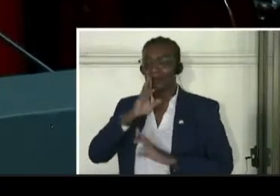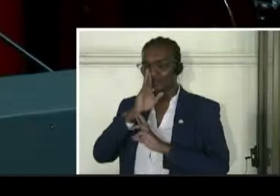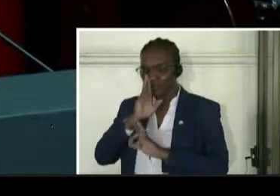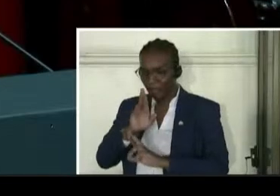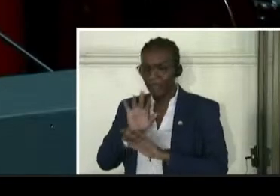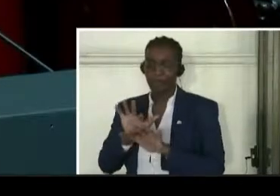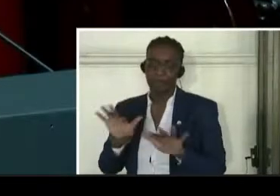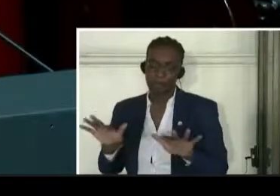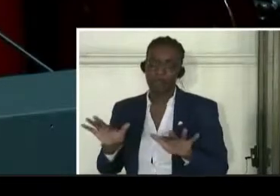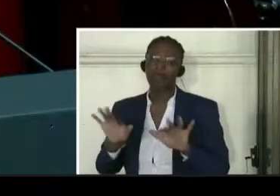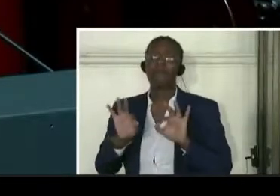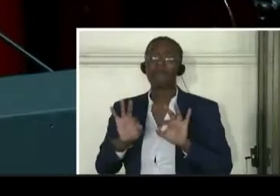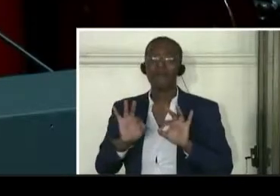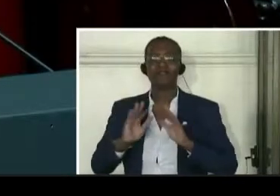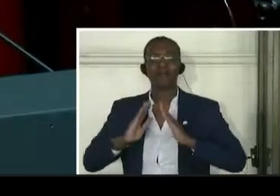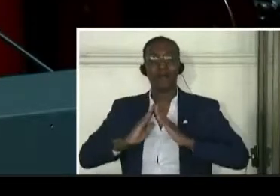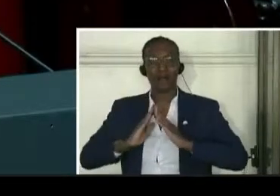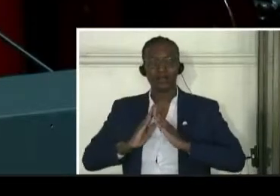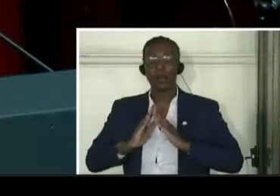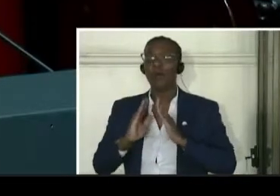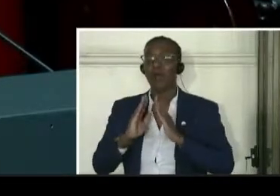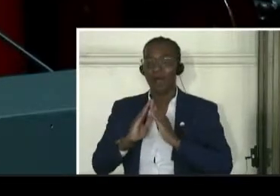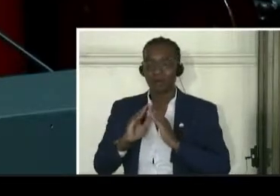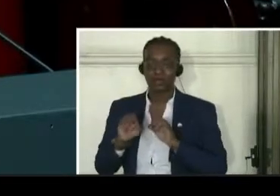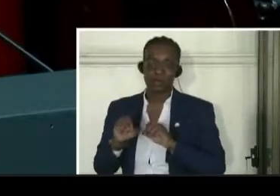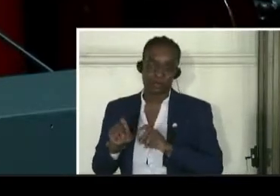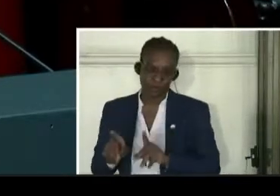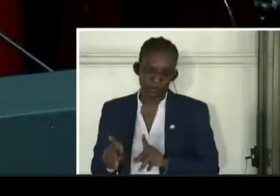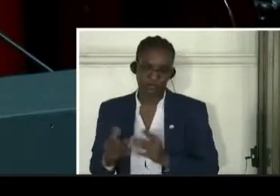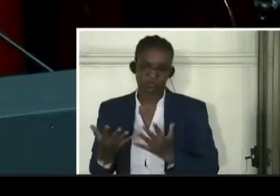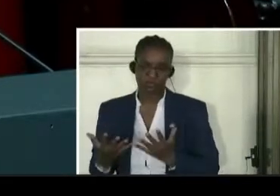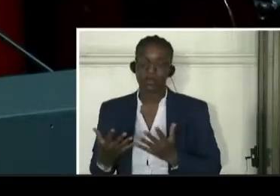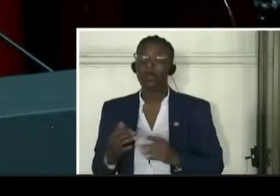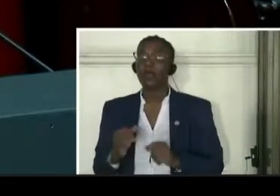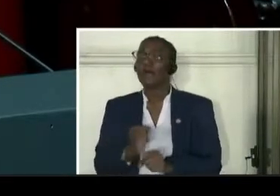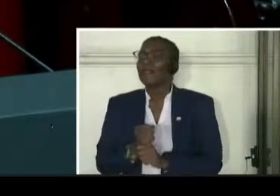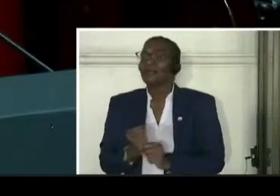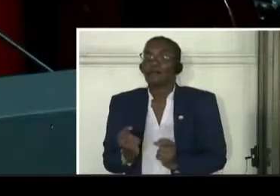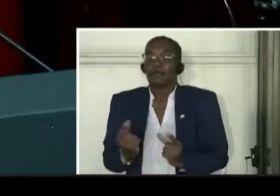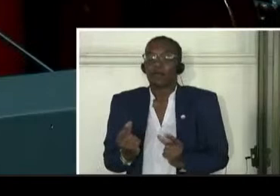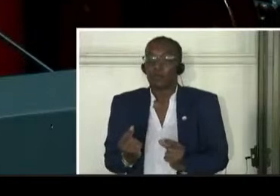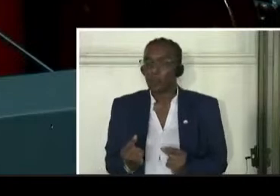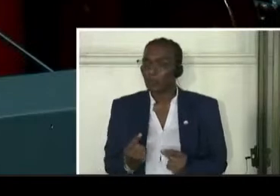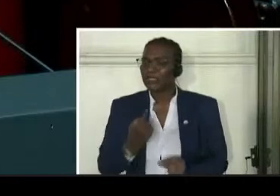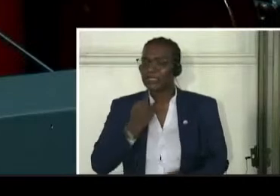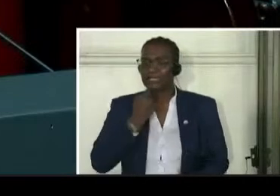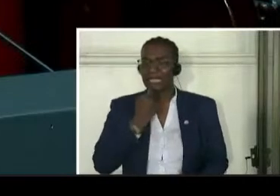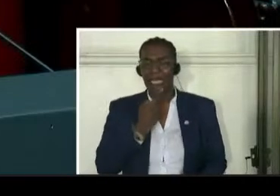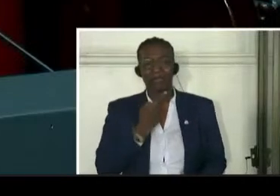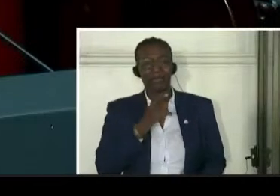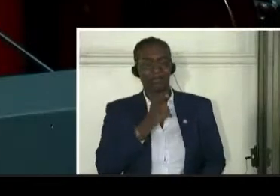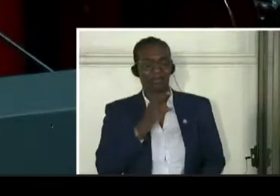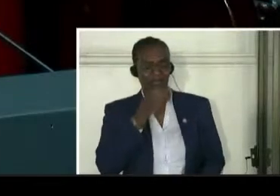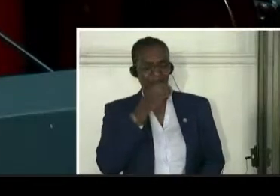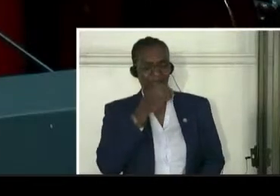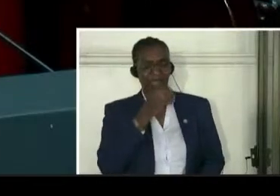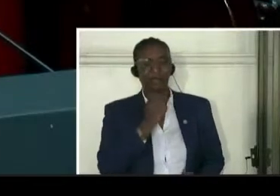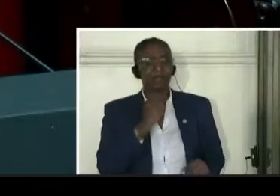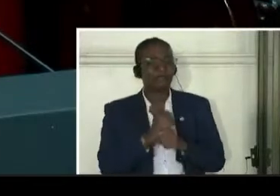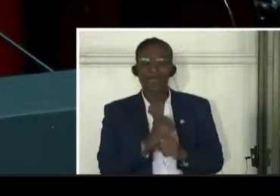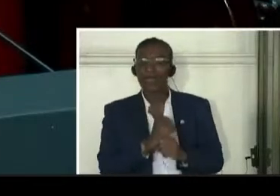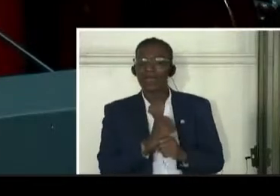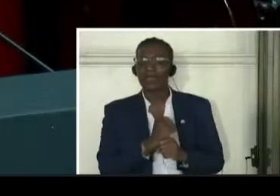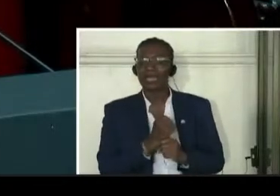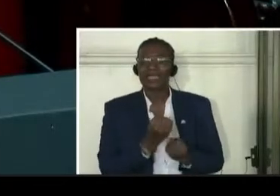proper housing or housing opportunities. What you must not do is insult the intelligence of these people by feeding